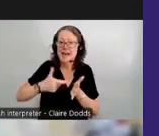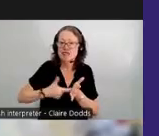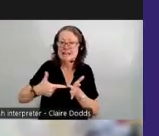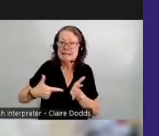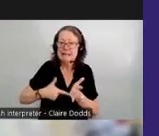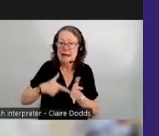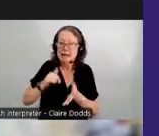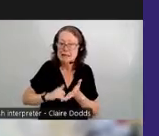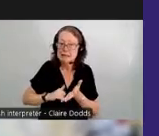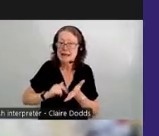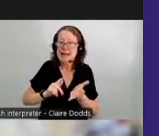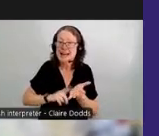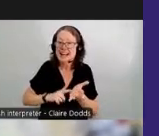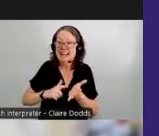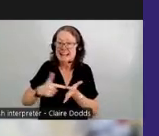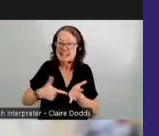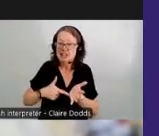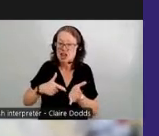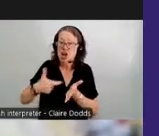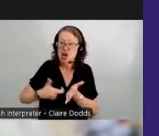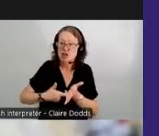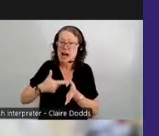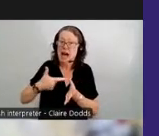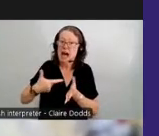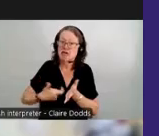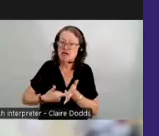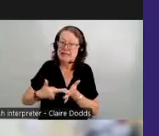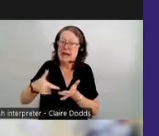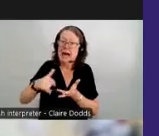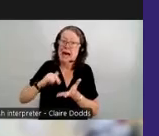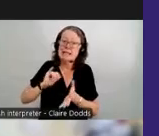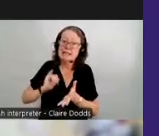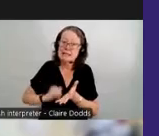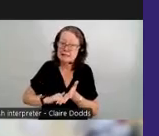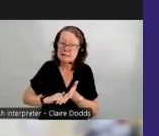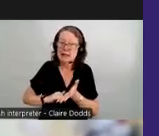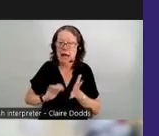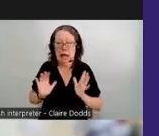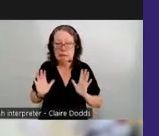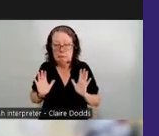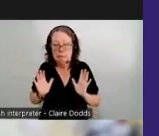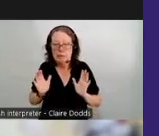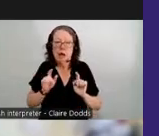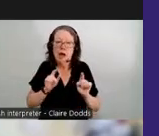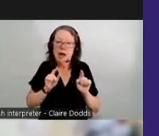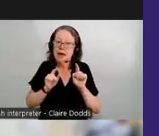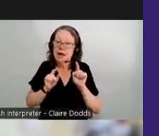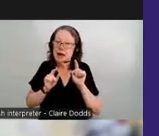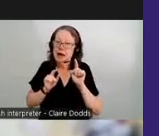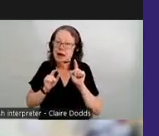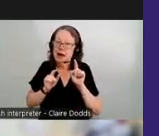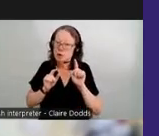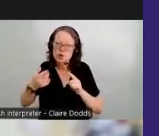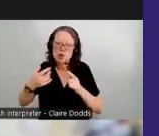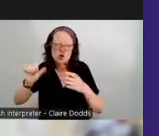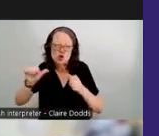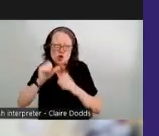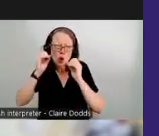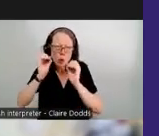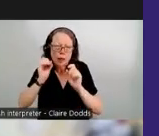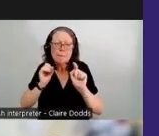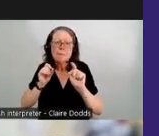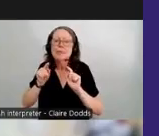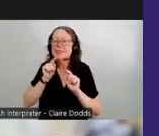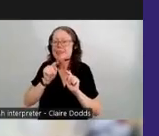are, I don't want to do any injustice, so Google them, but basically they're sort of satirical poems about how the people in your